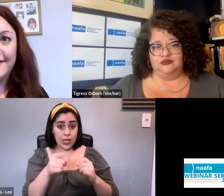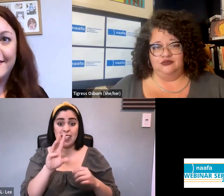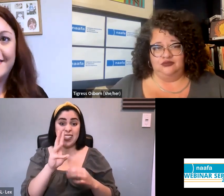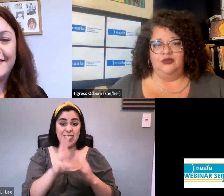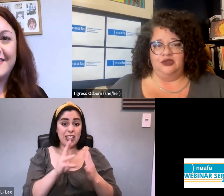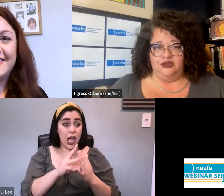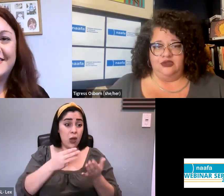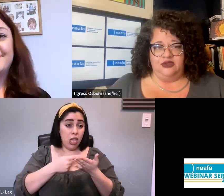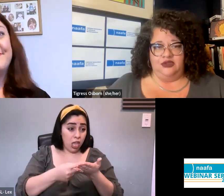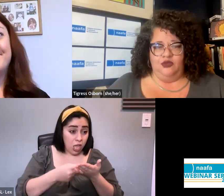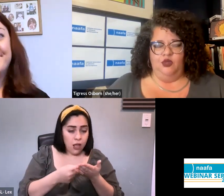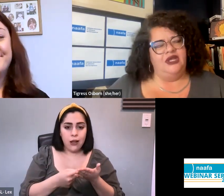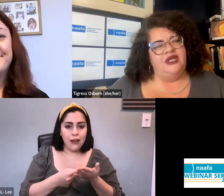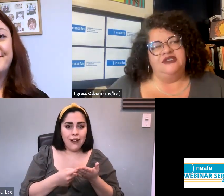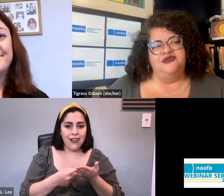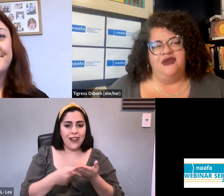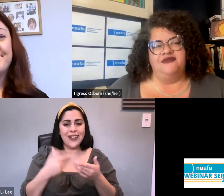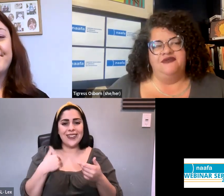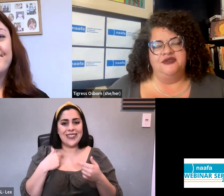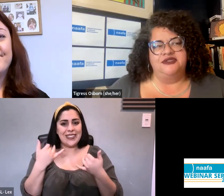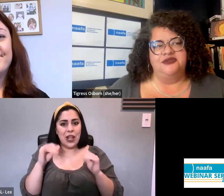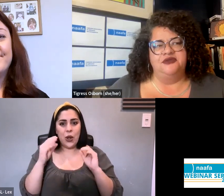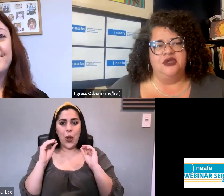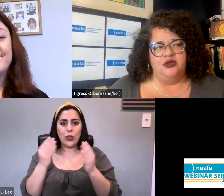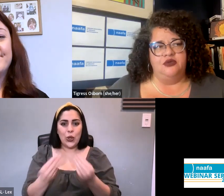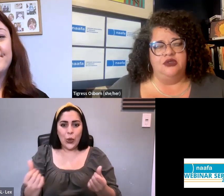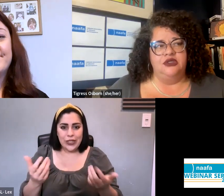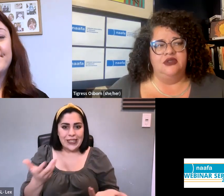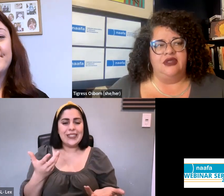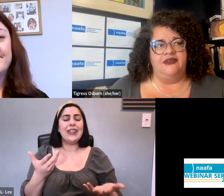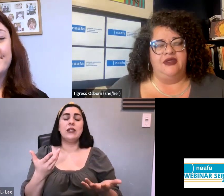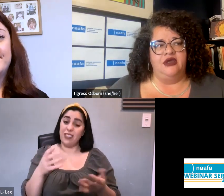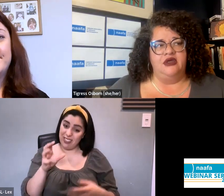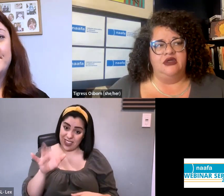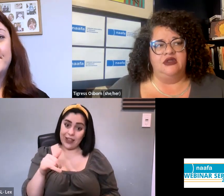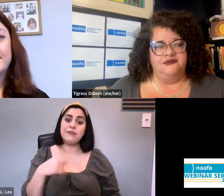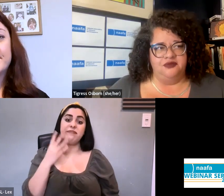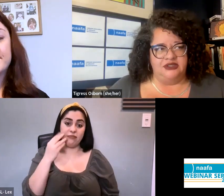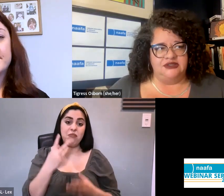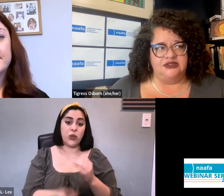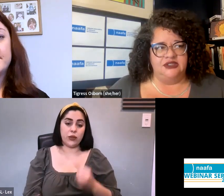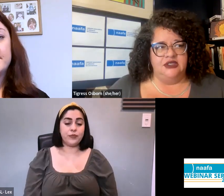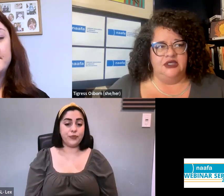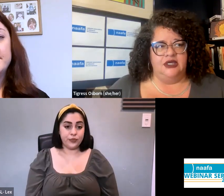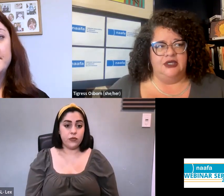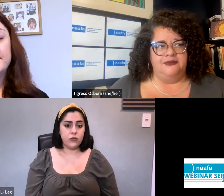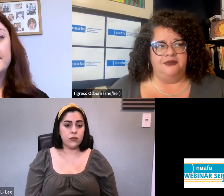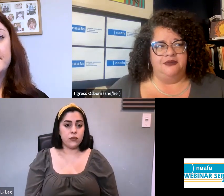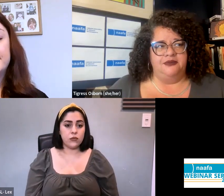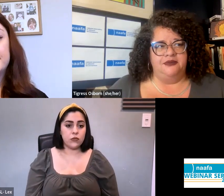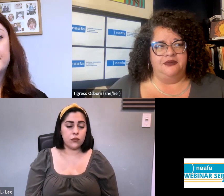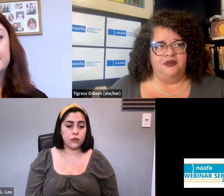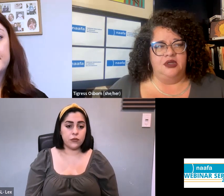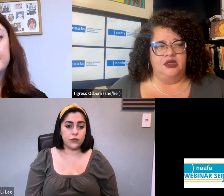ahead. What advice do you have for folks who know that their loved ones